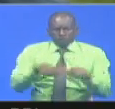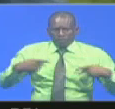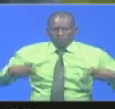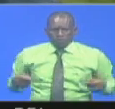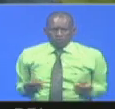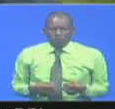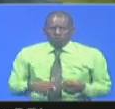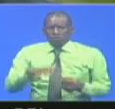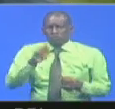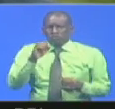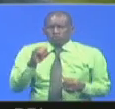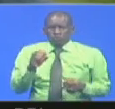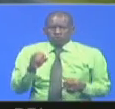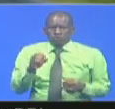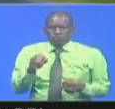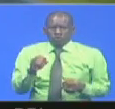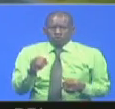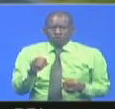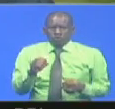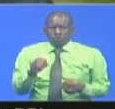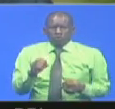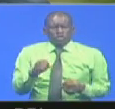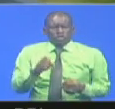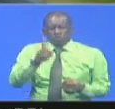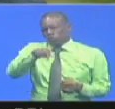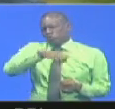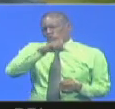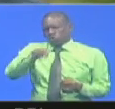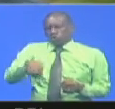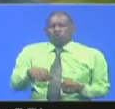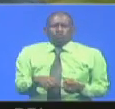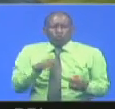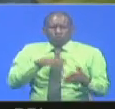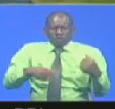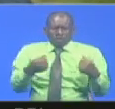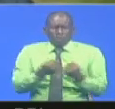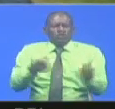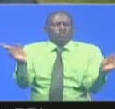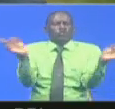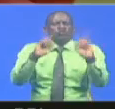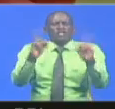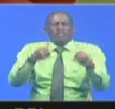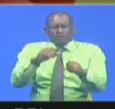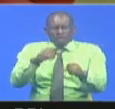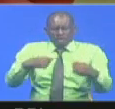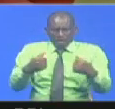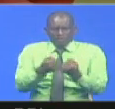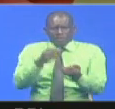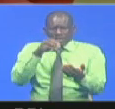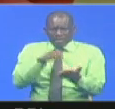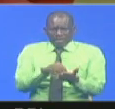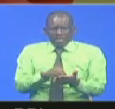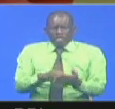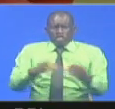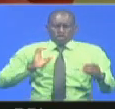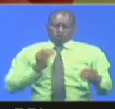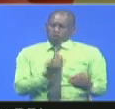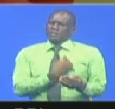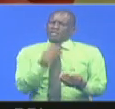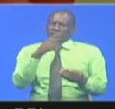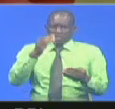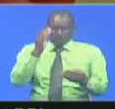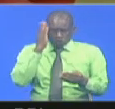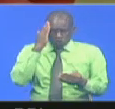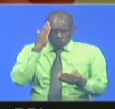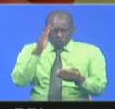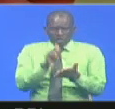So it was very unfortunate. And it should never ever happen again. Kamati hiyo inasema kwamba inafahamu